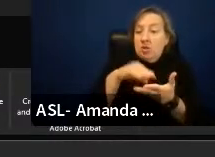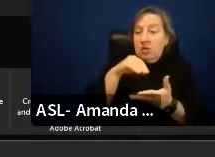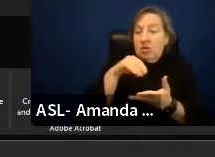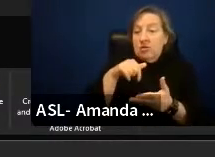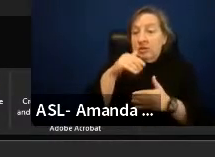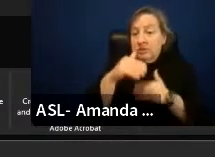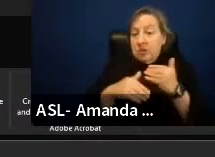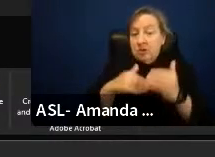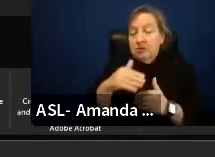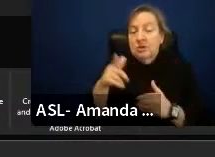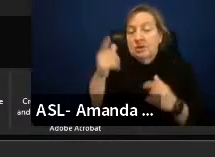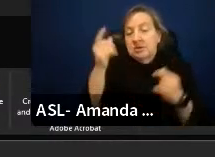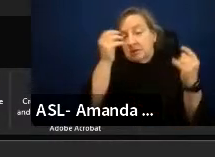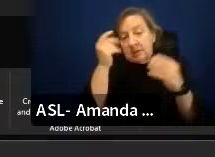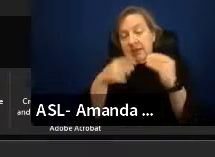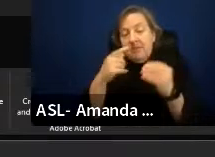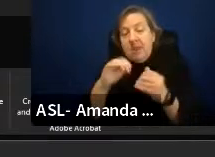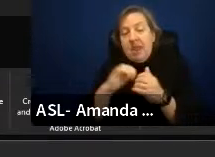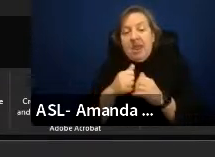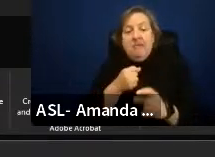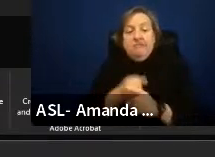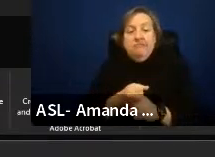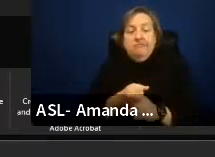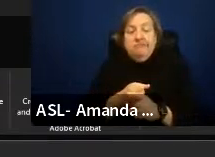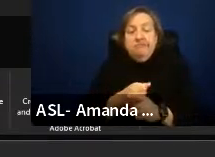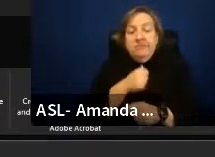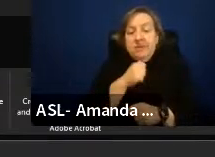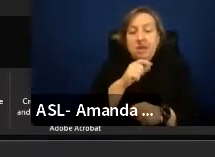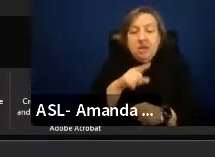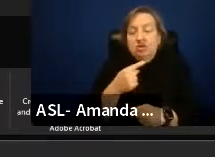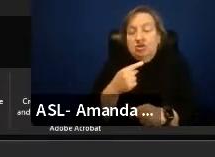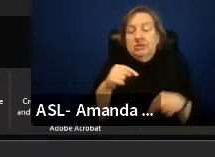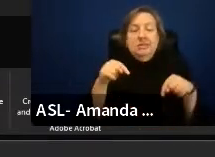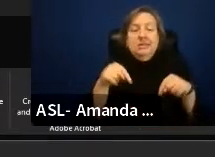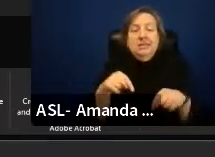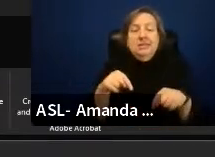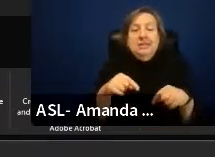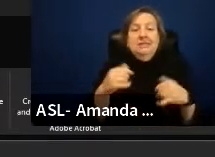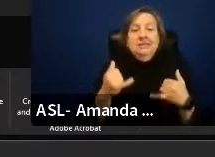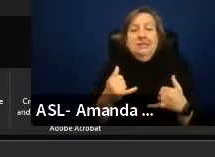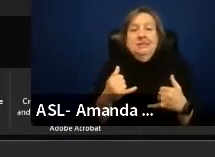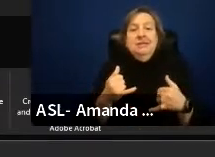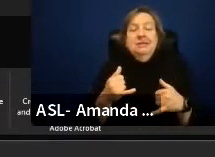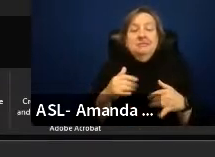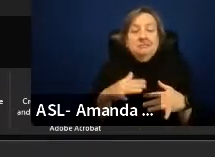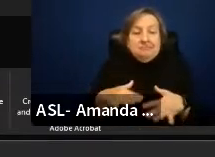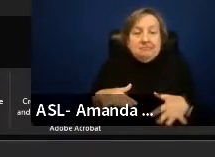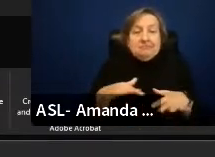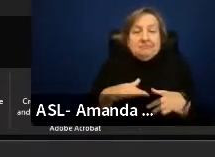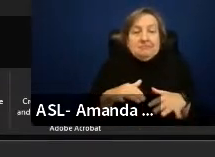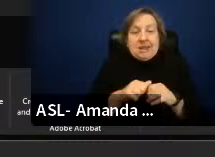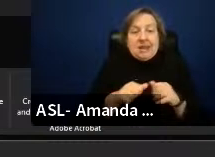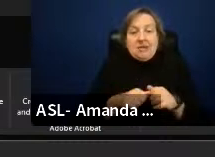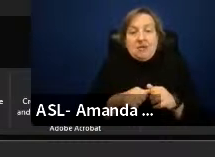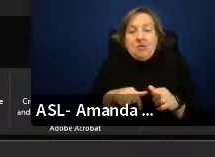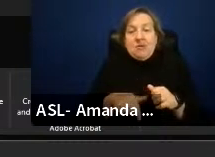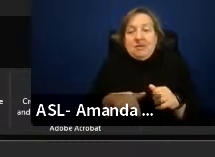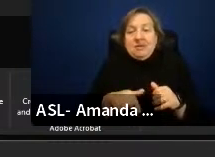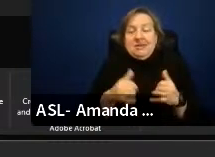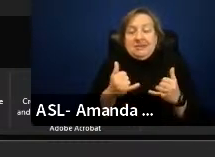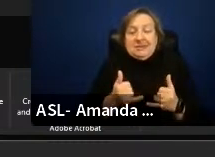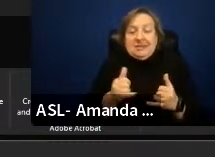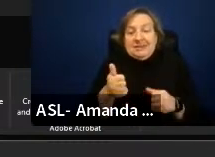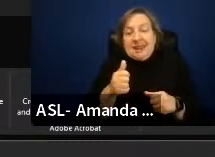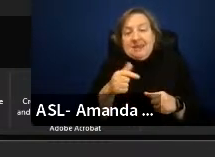process that you think about the impacts that fall beyond this immediate geographic area or this immediate